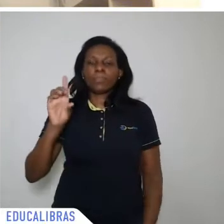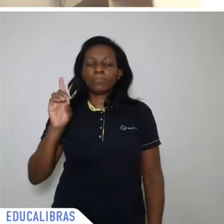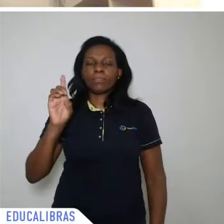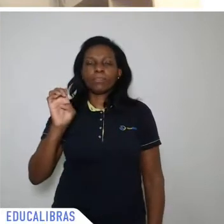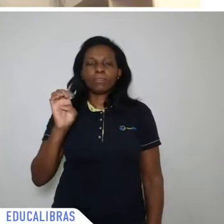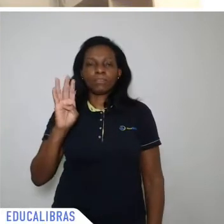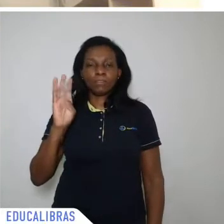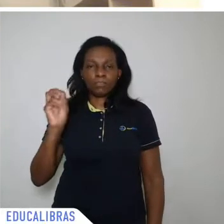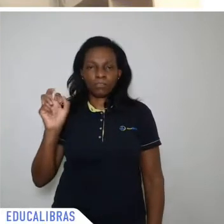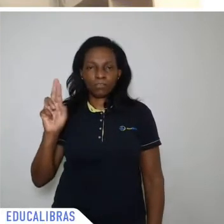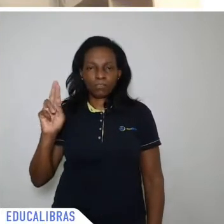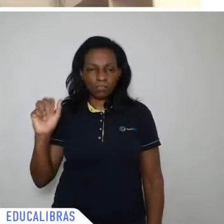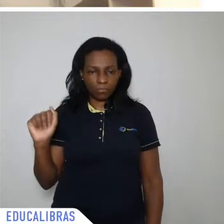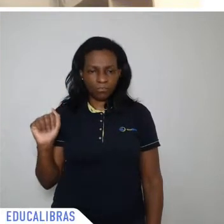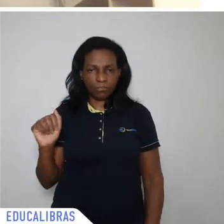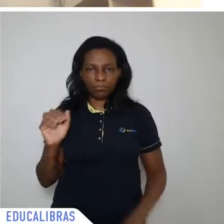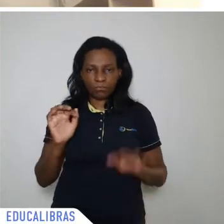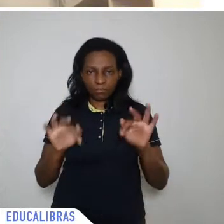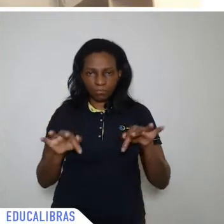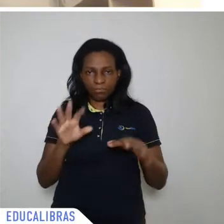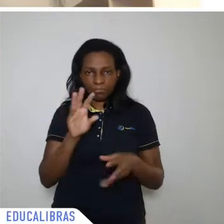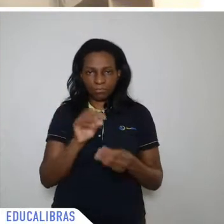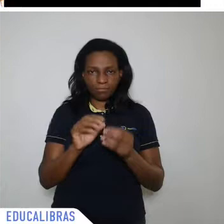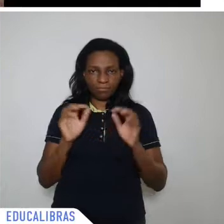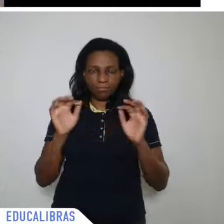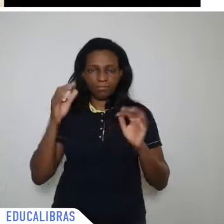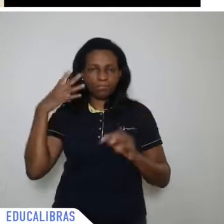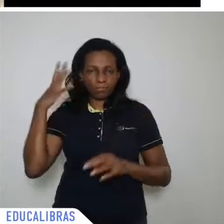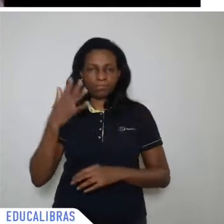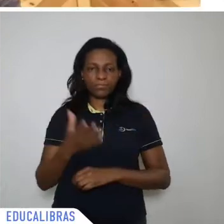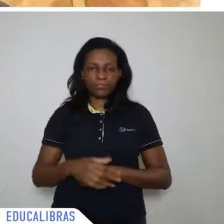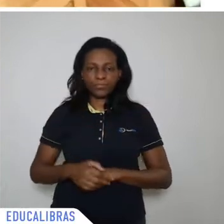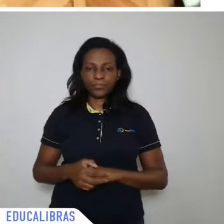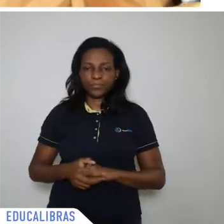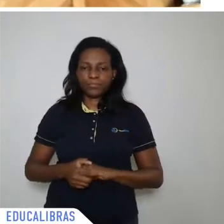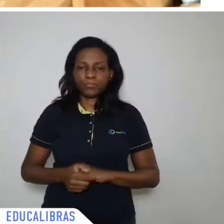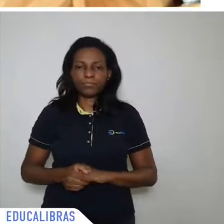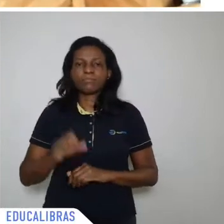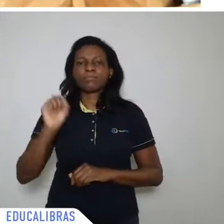Deborah, if you'd like to make your final considerations.